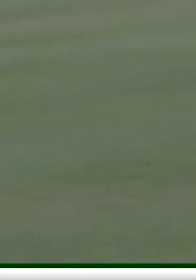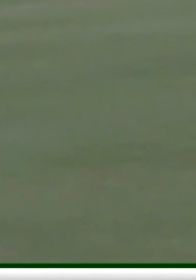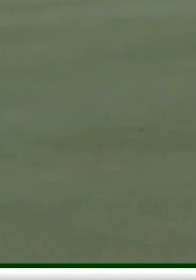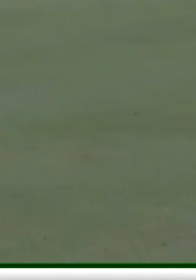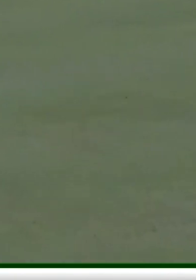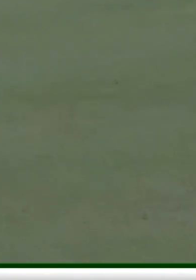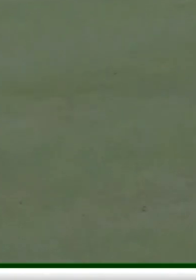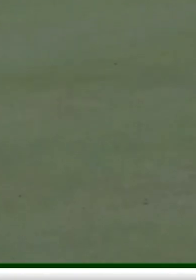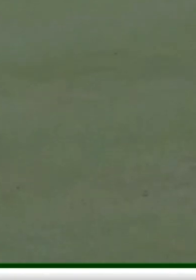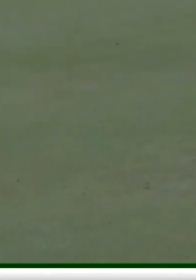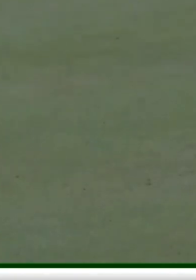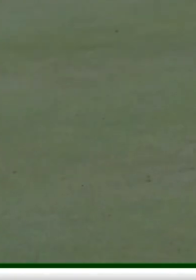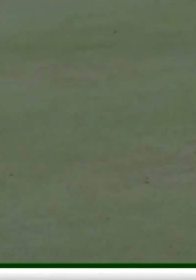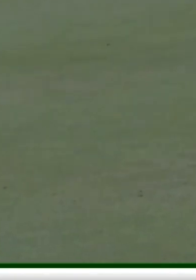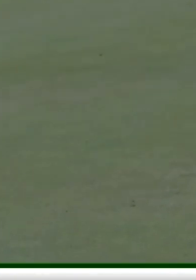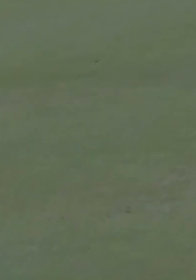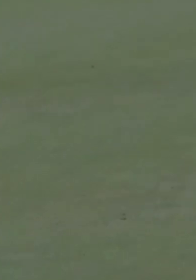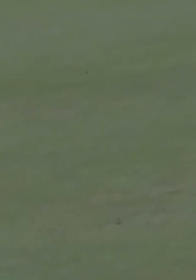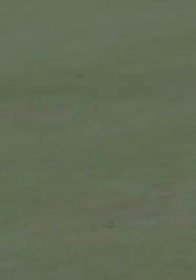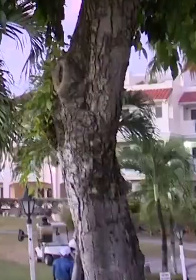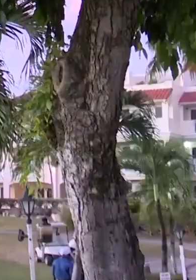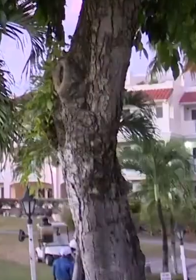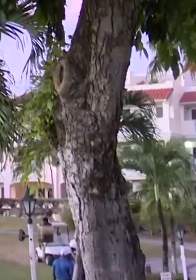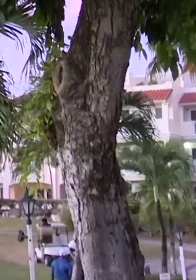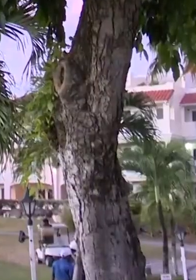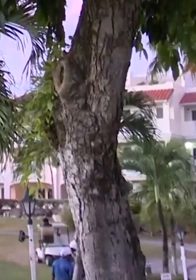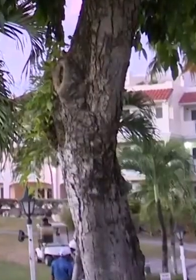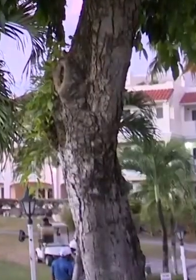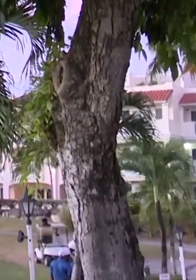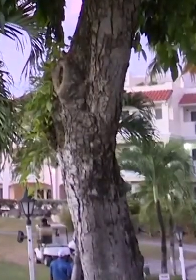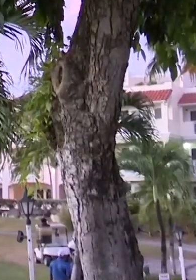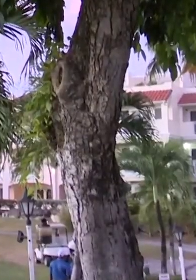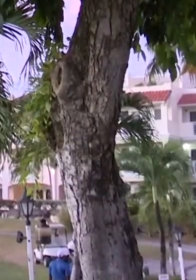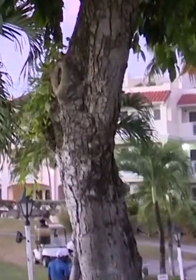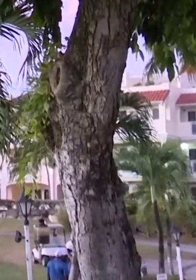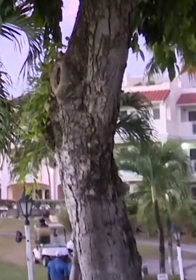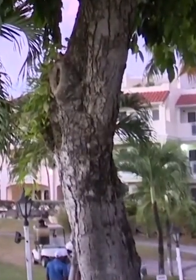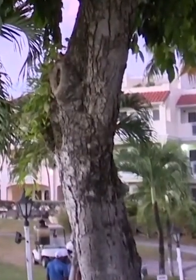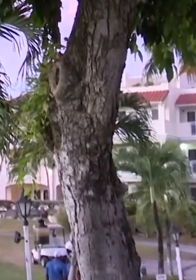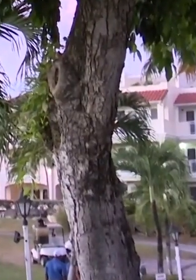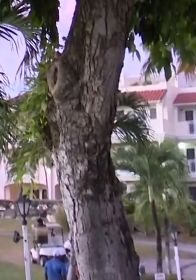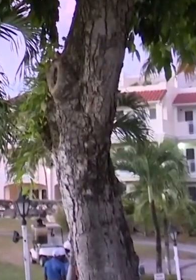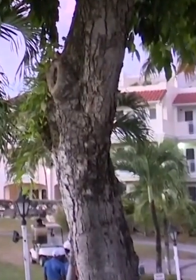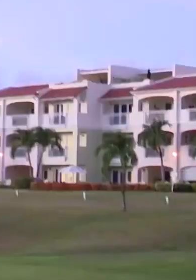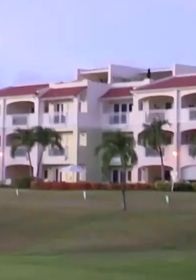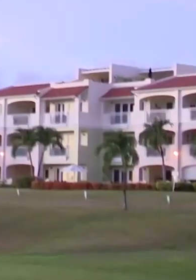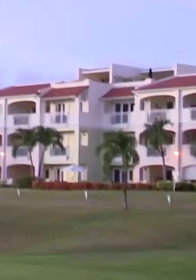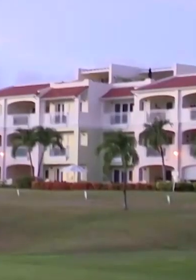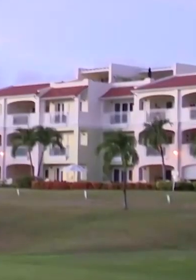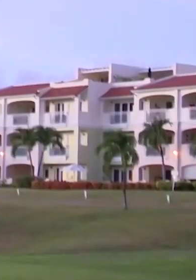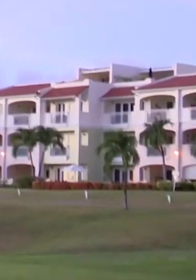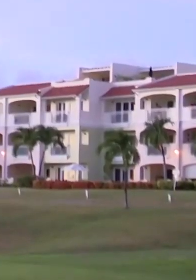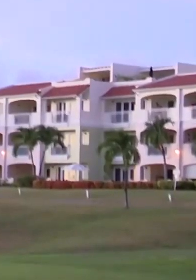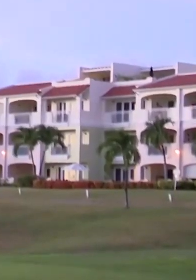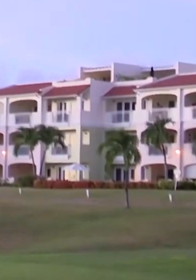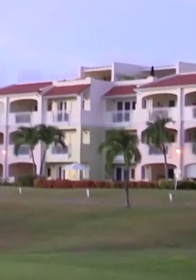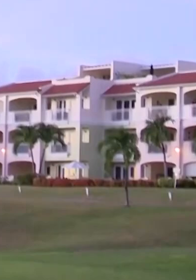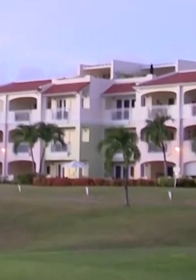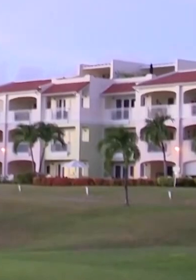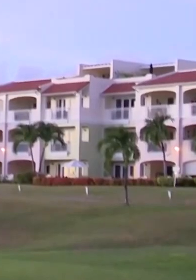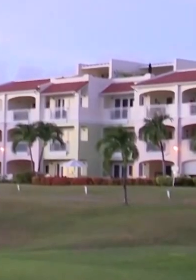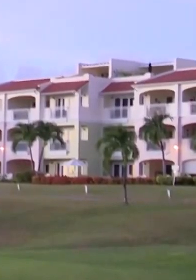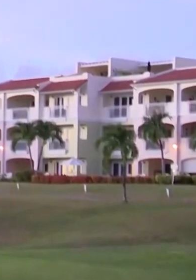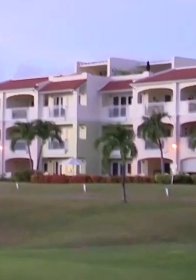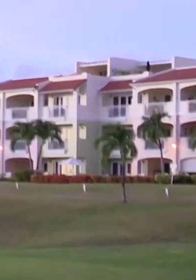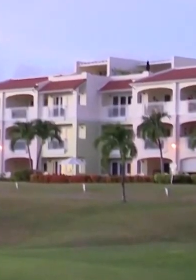in. The course was in tremendous condition. We played it down. The greens roll nice, pretty smooth. The course was nice. I mean, the second